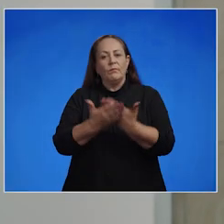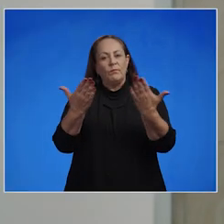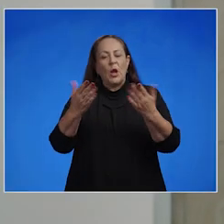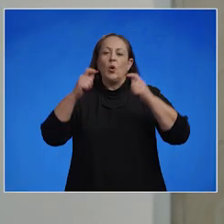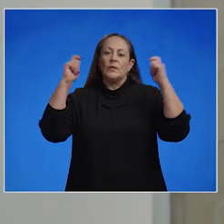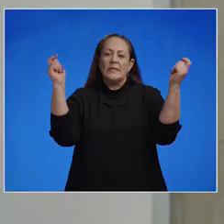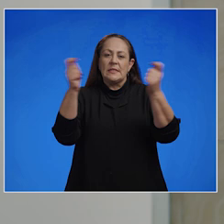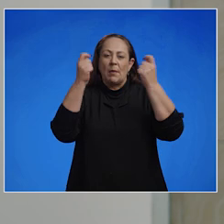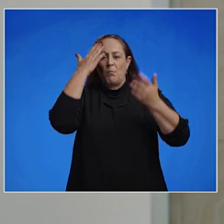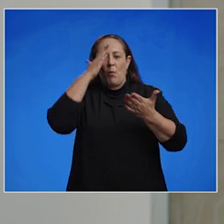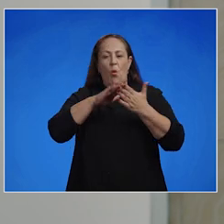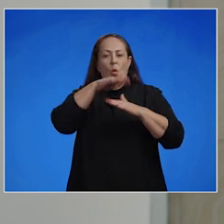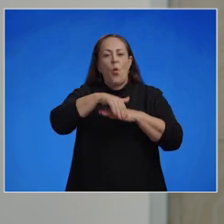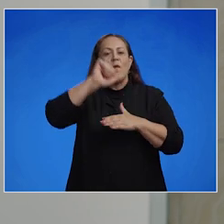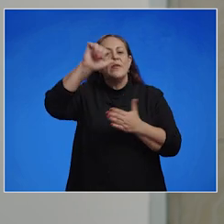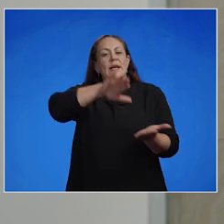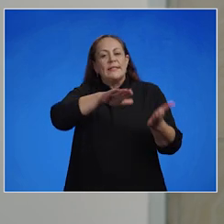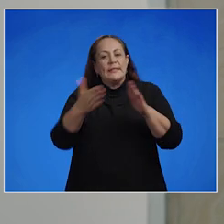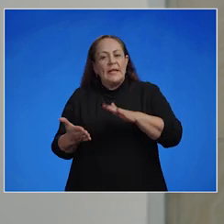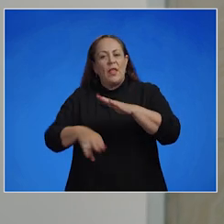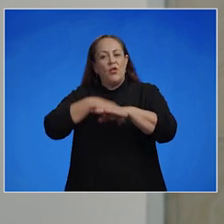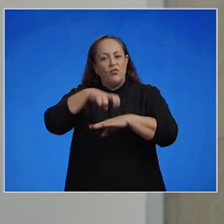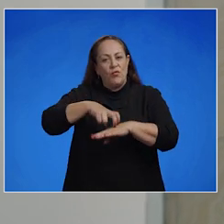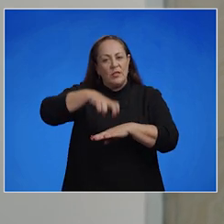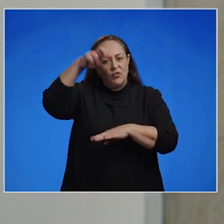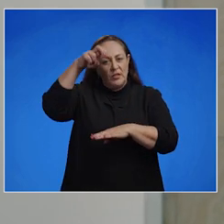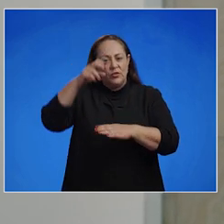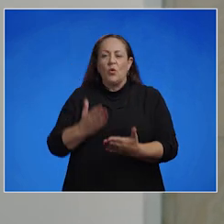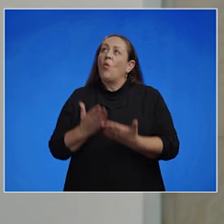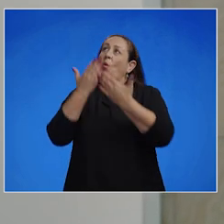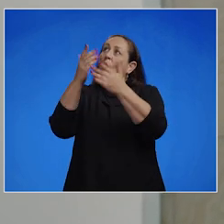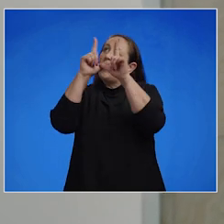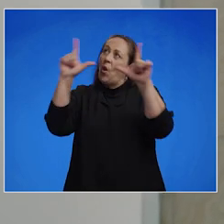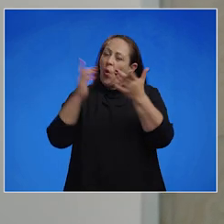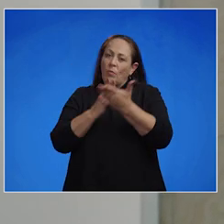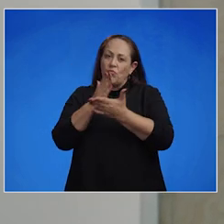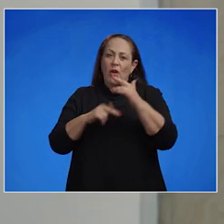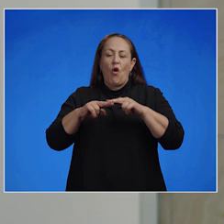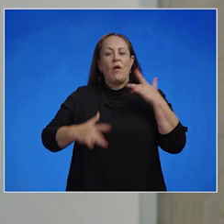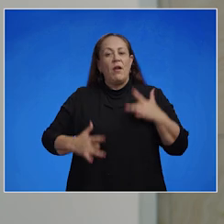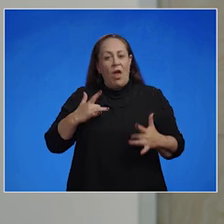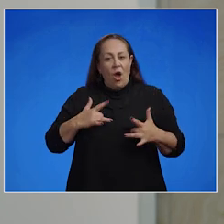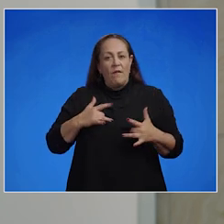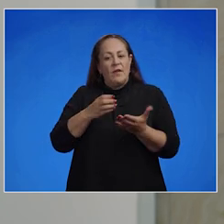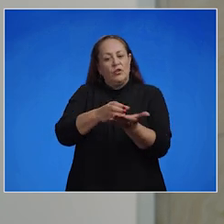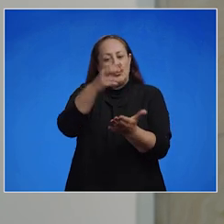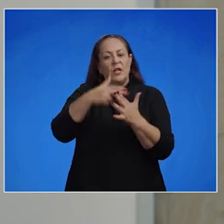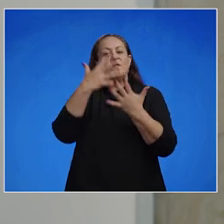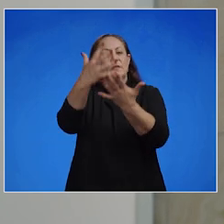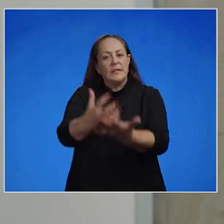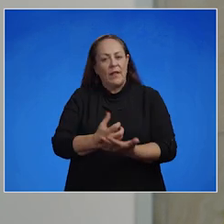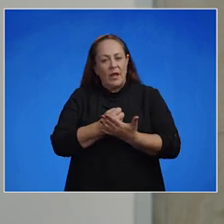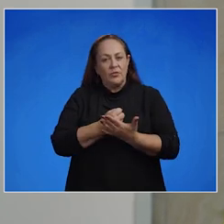Therefore, as we celebrate the memorial of his death and resurrection, we offer you, Lord, the bread of life and the chalice of